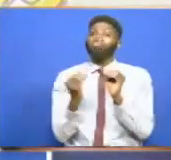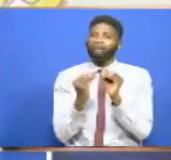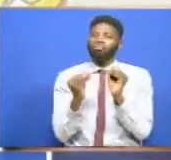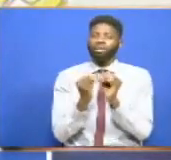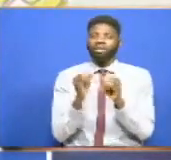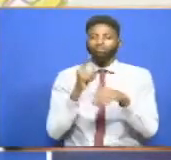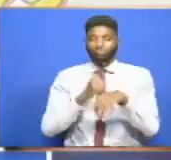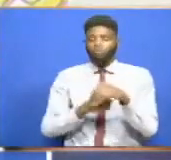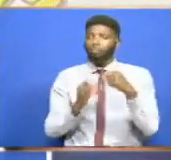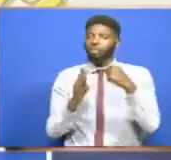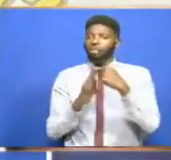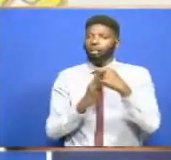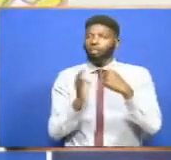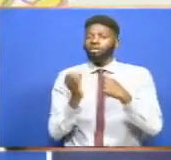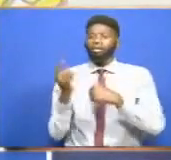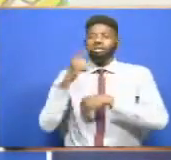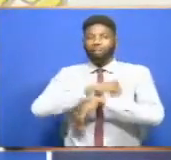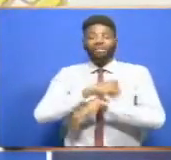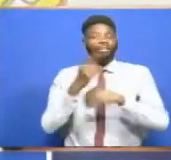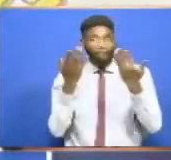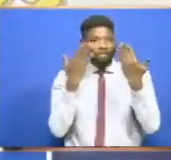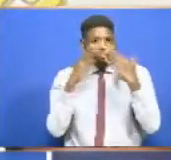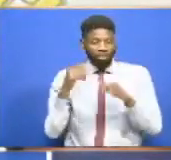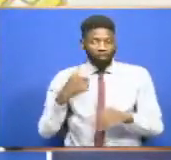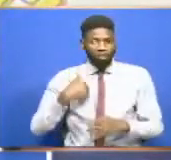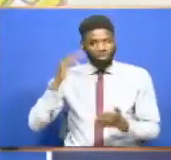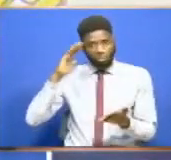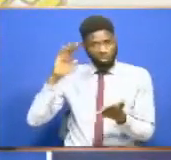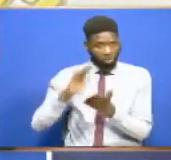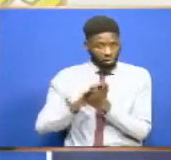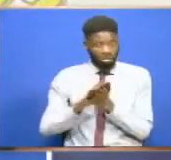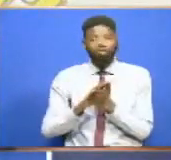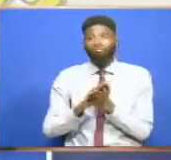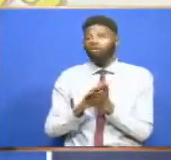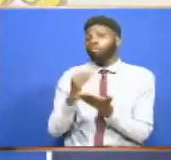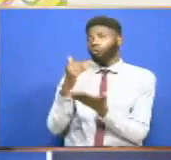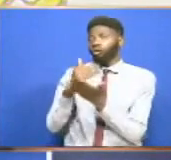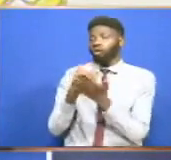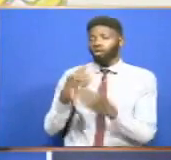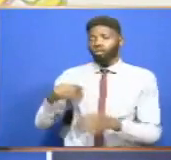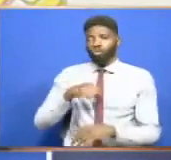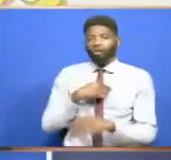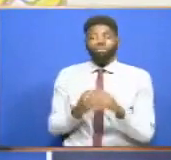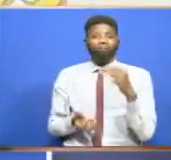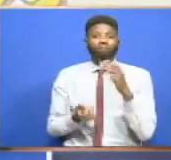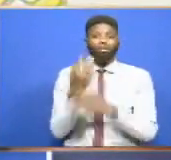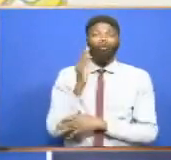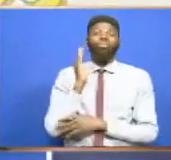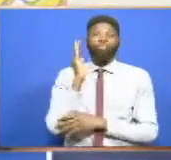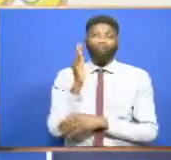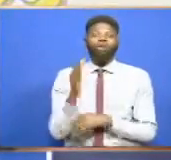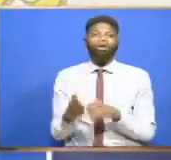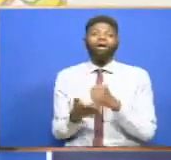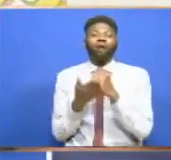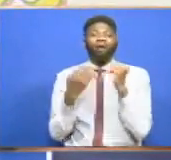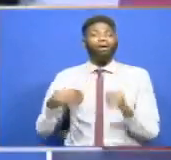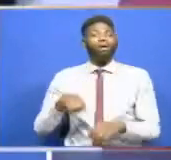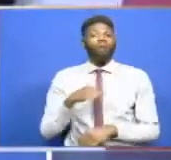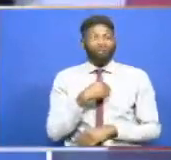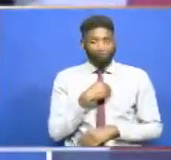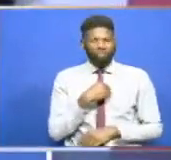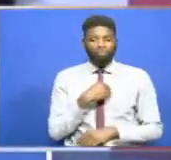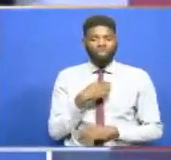days. I believe the movement we are creating is a movement that will take us somewhere